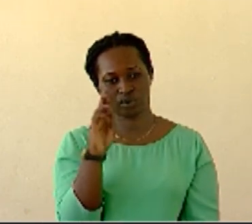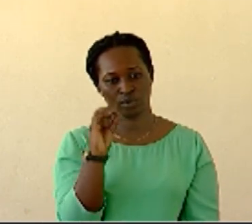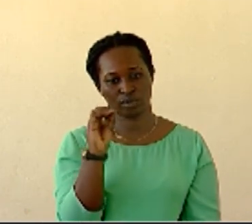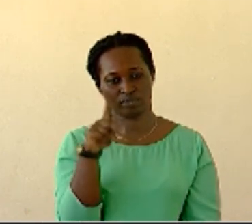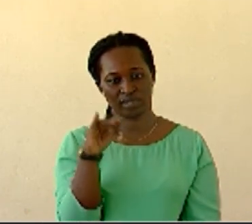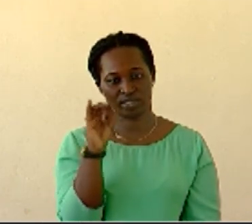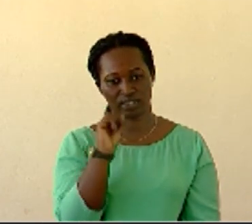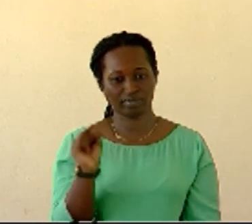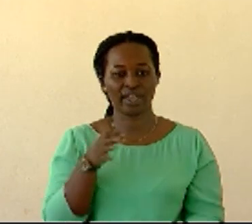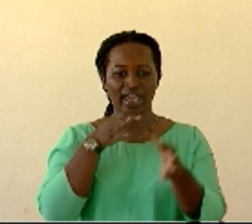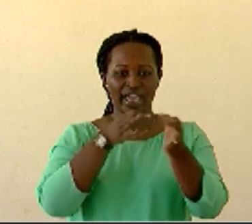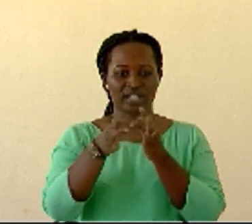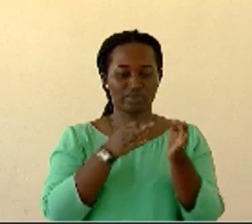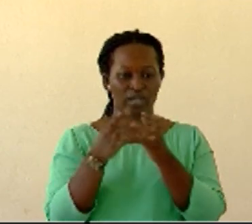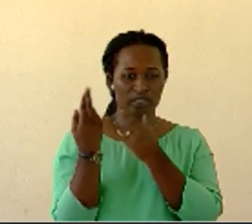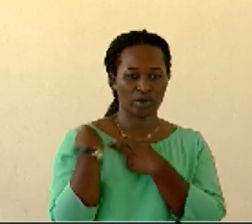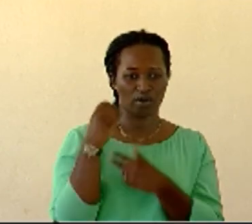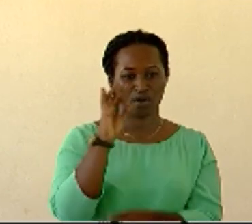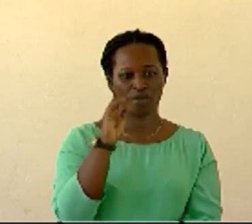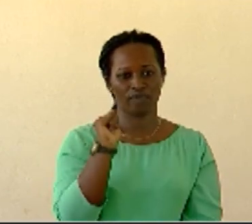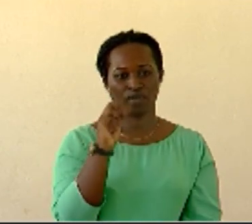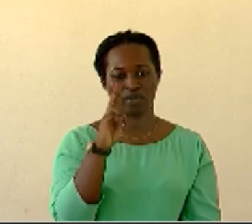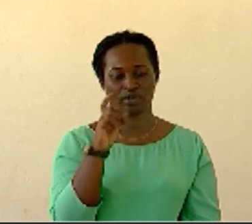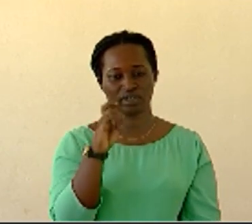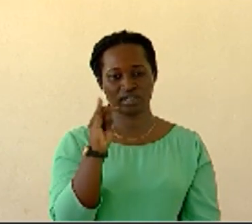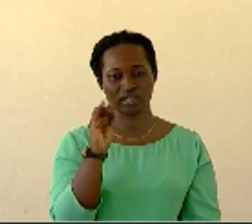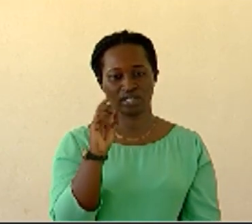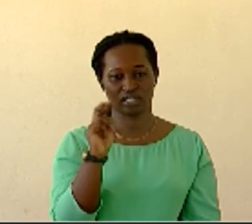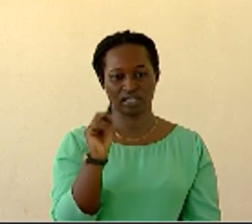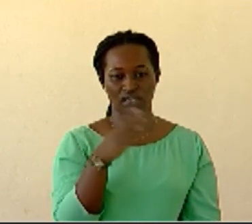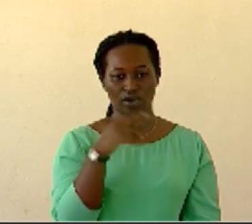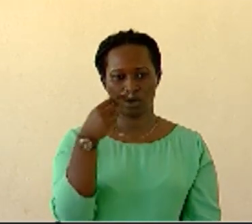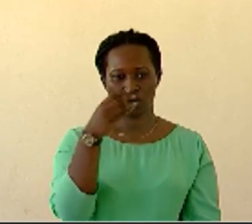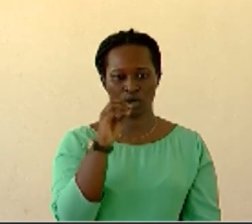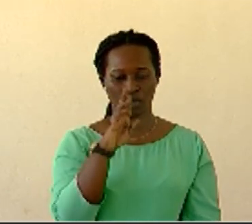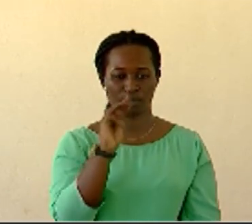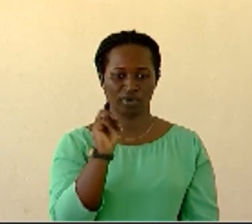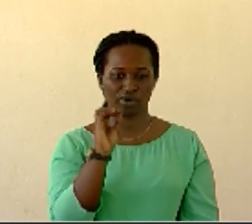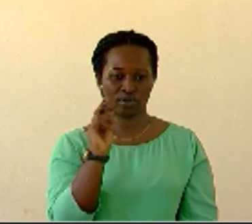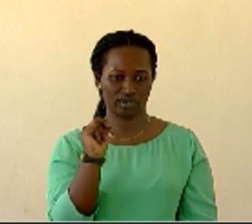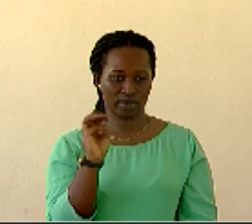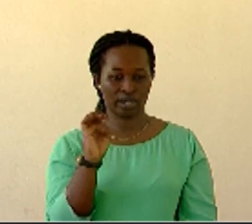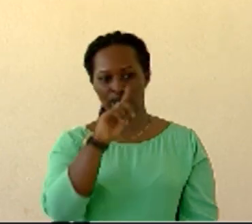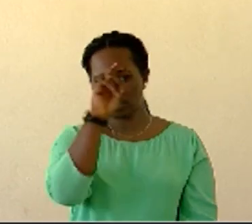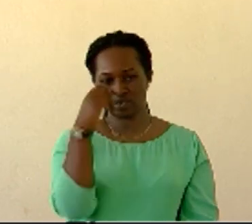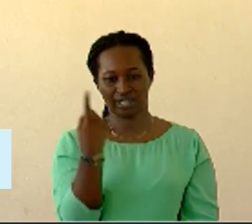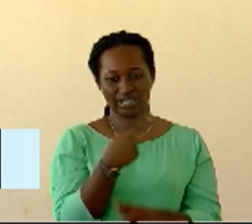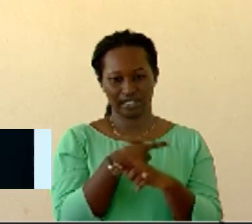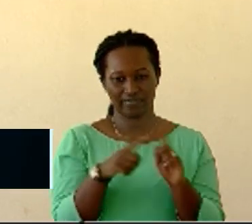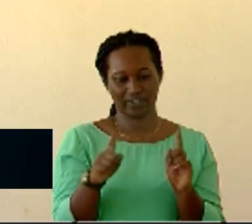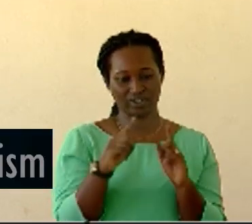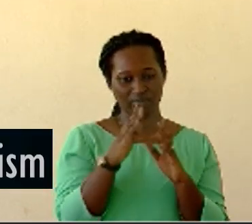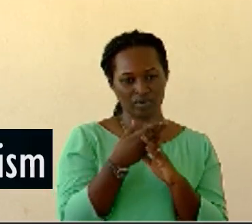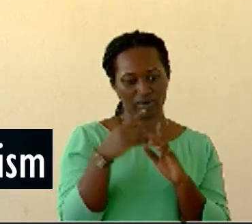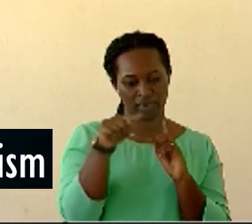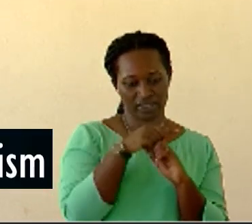number 2, explain the role of auxin hormone in phototropism. Question number 3, what is the difference between positive